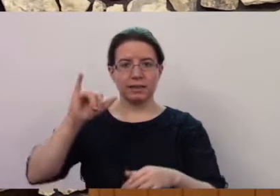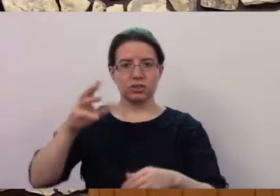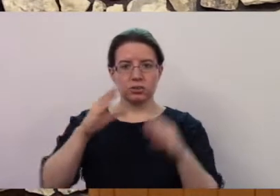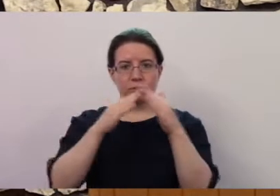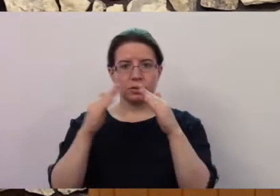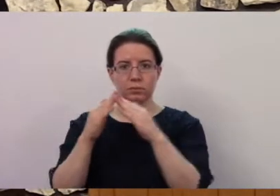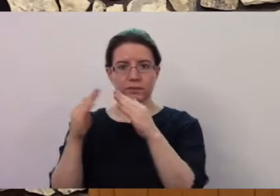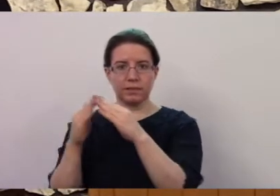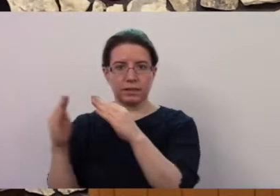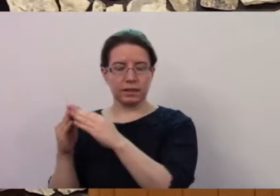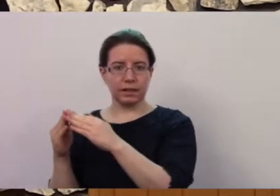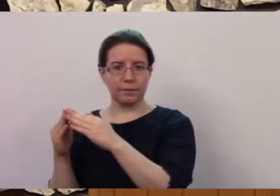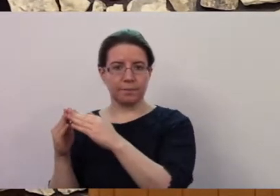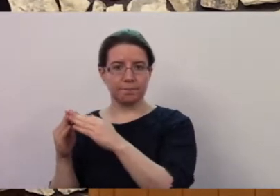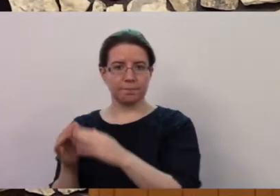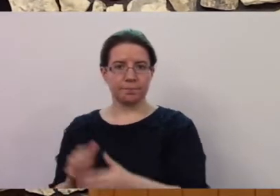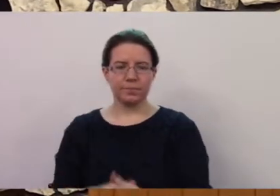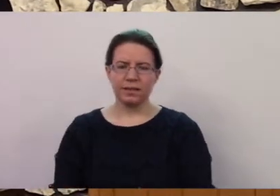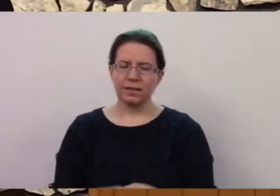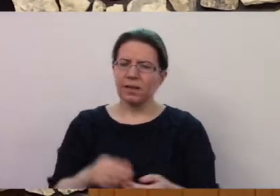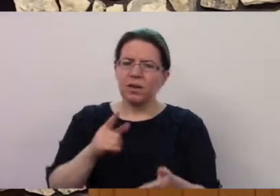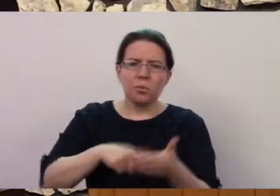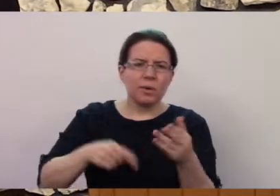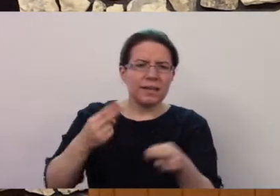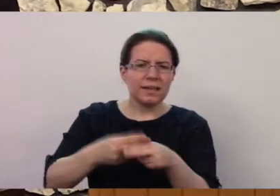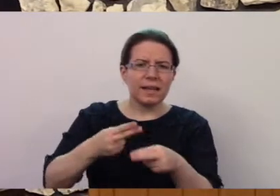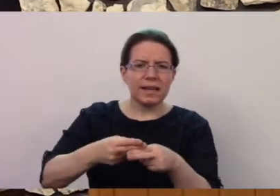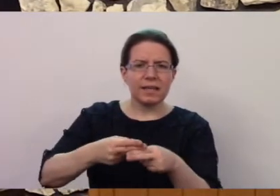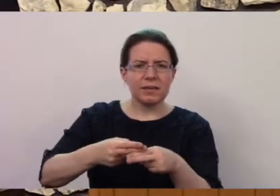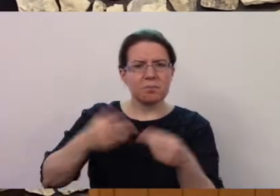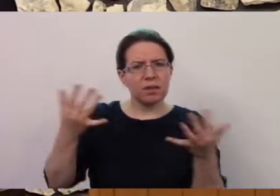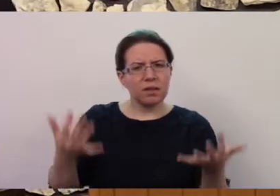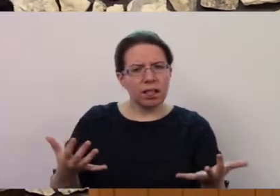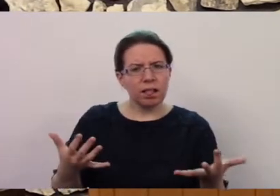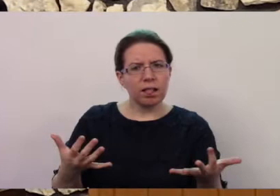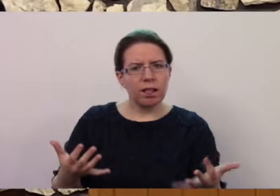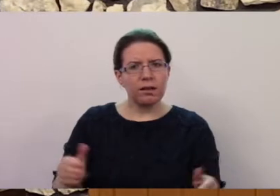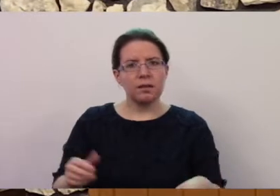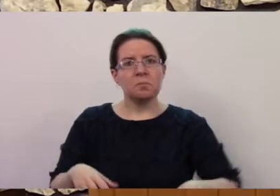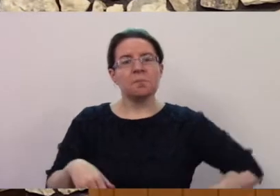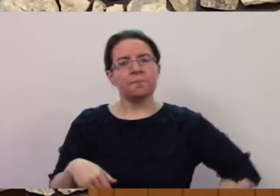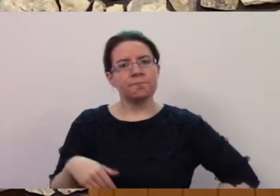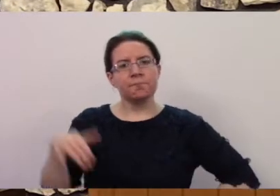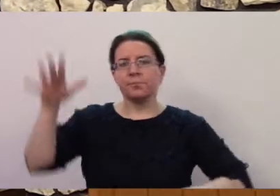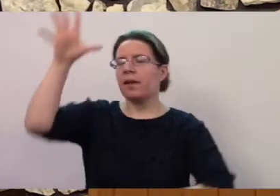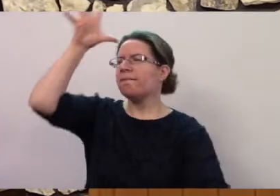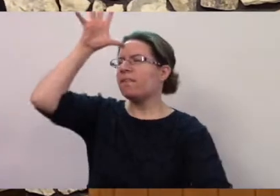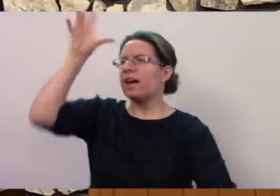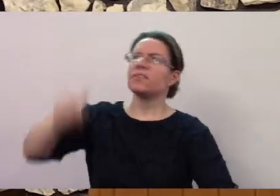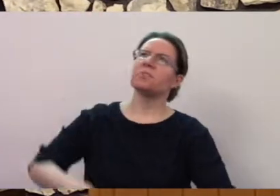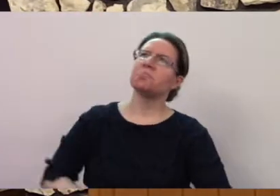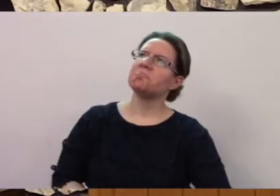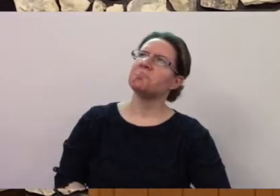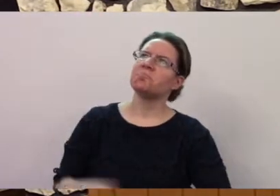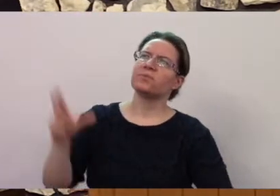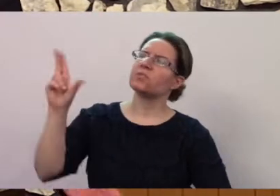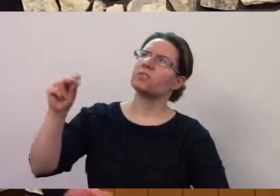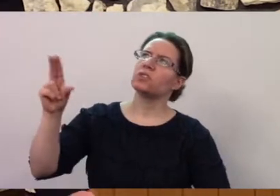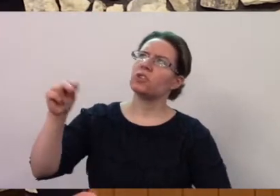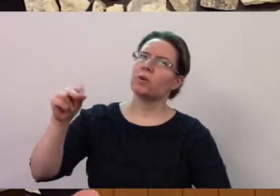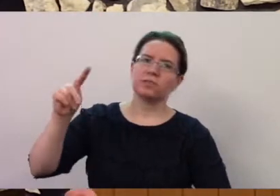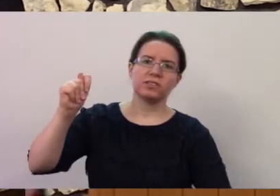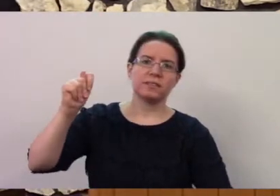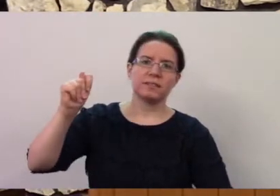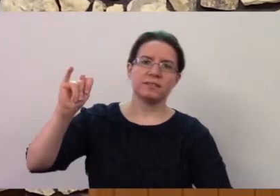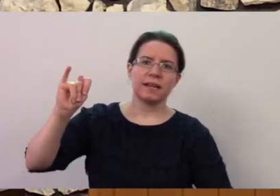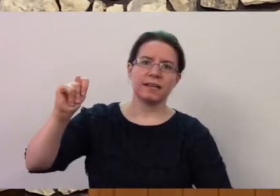name. What was his name? Father? No, Father's got a name, it's a title. What was his name? Son? No, that's